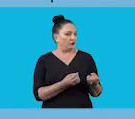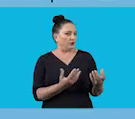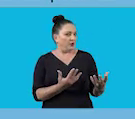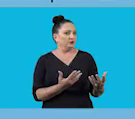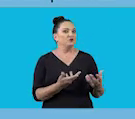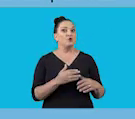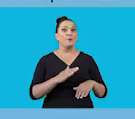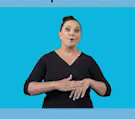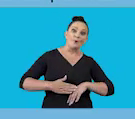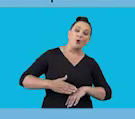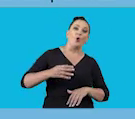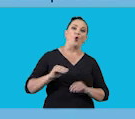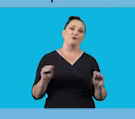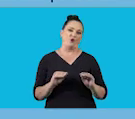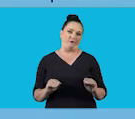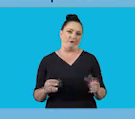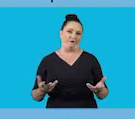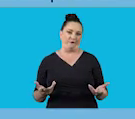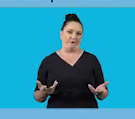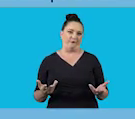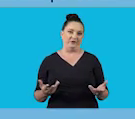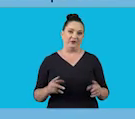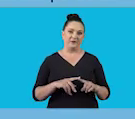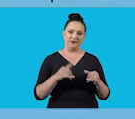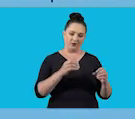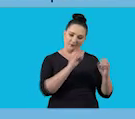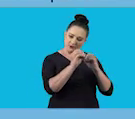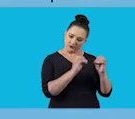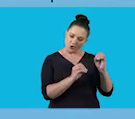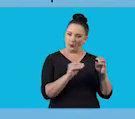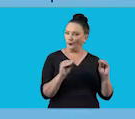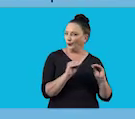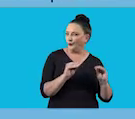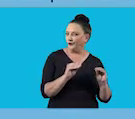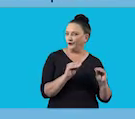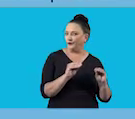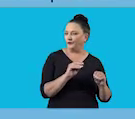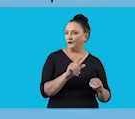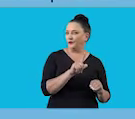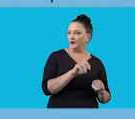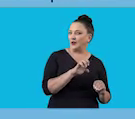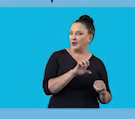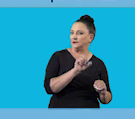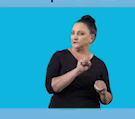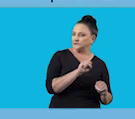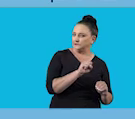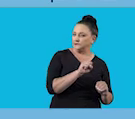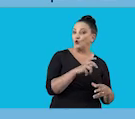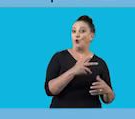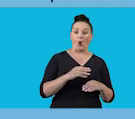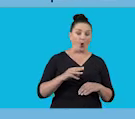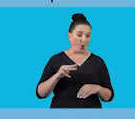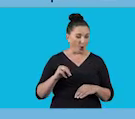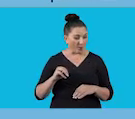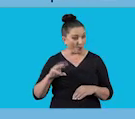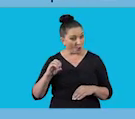most movements. Which ones of the three have the least movement? The particles of this matter have the least movement, and which ones have the most